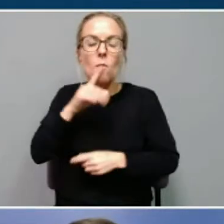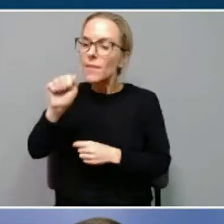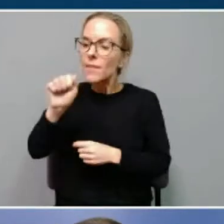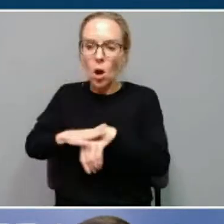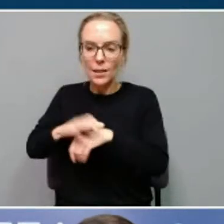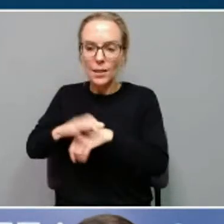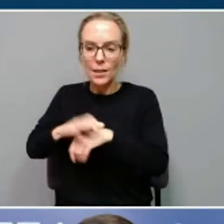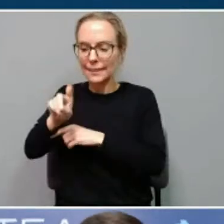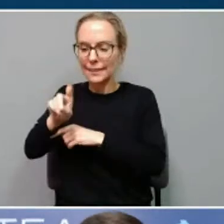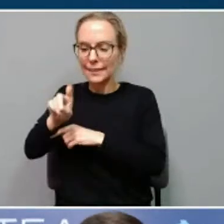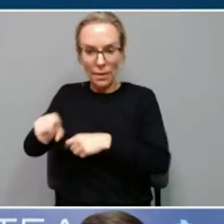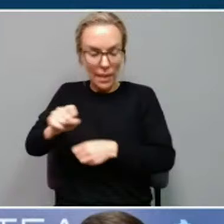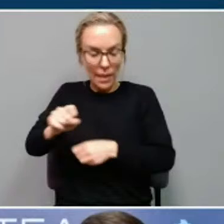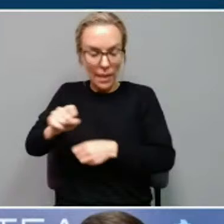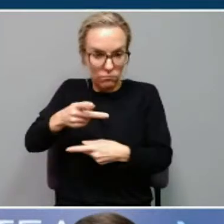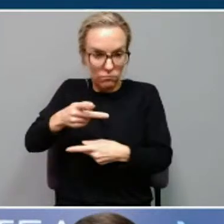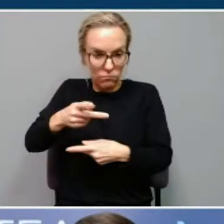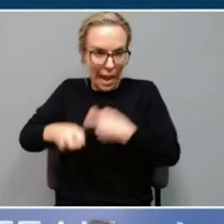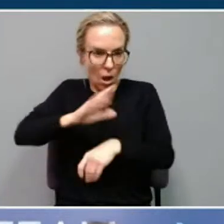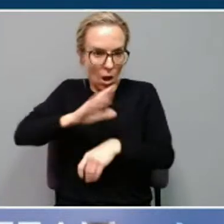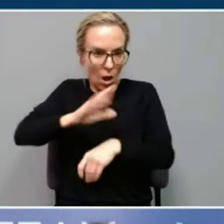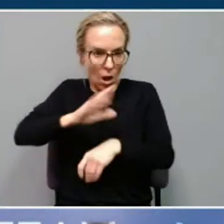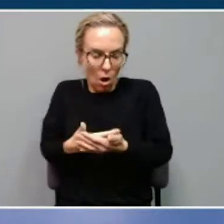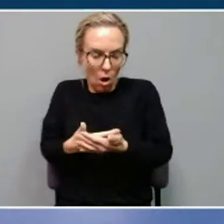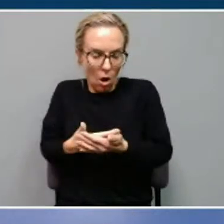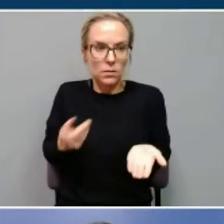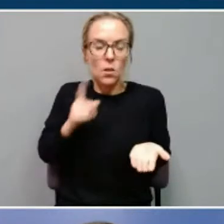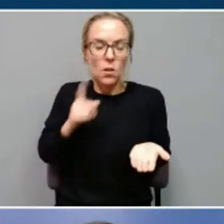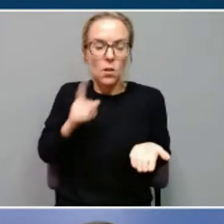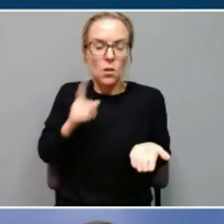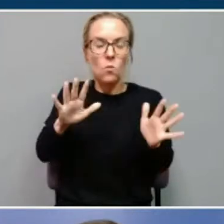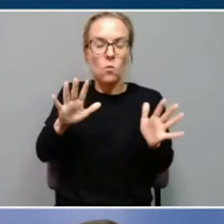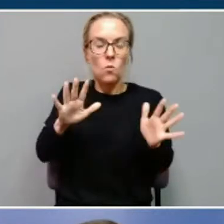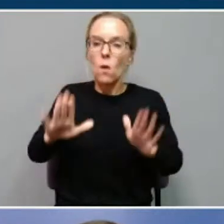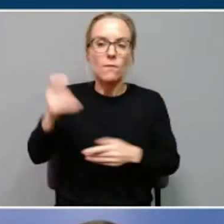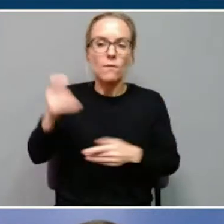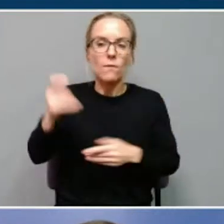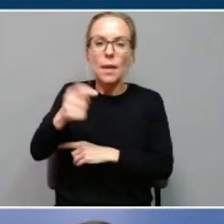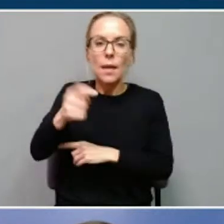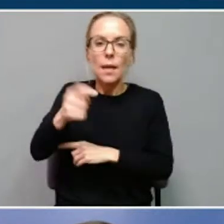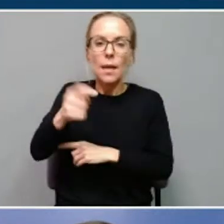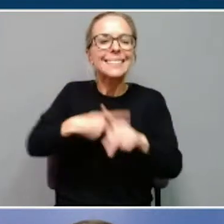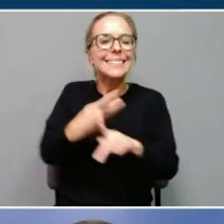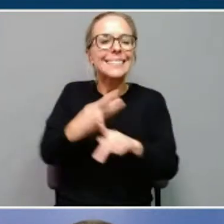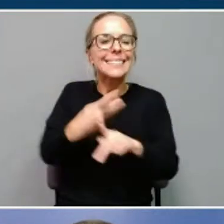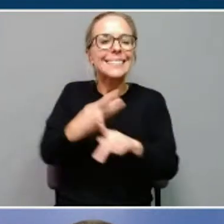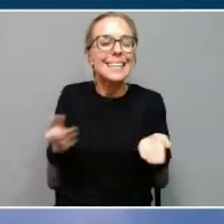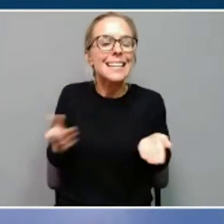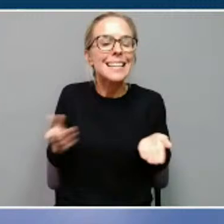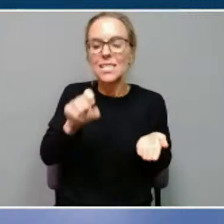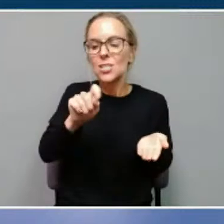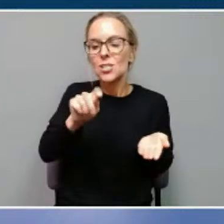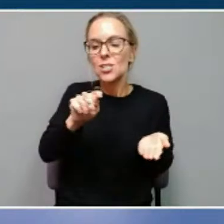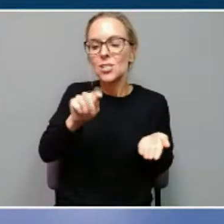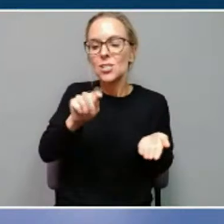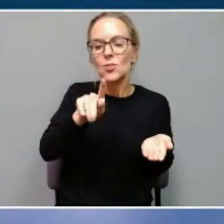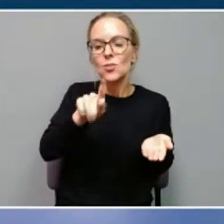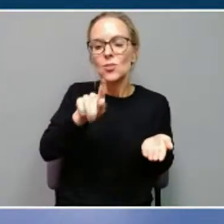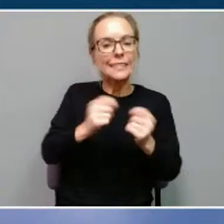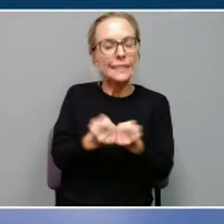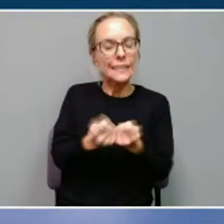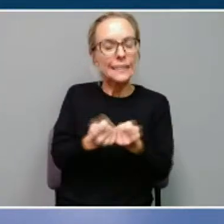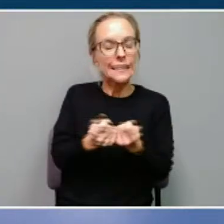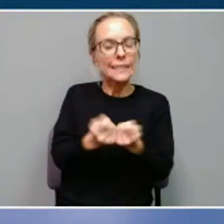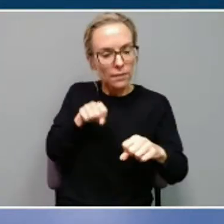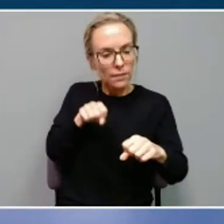handle it all in what they had, which is an incredible testament. But these are the types of things that these strike teams can step in and help